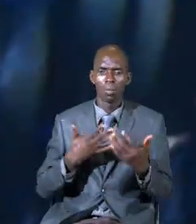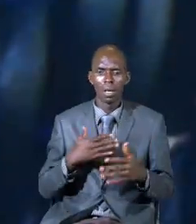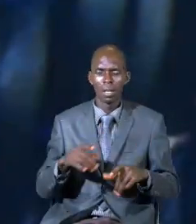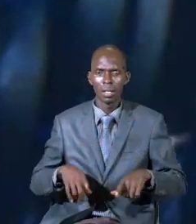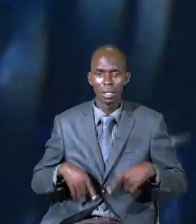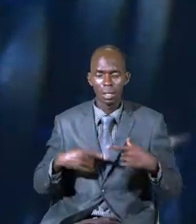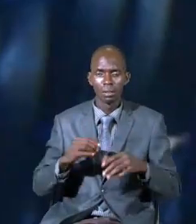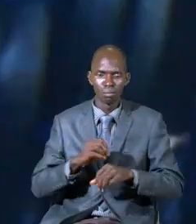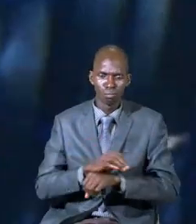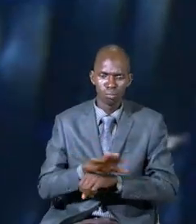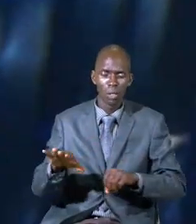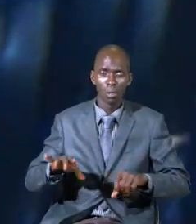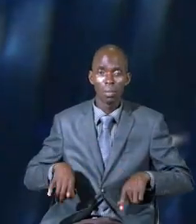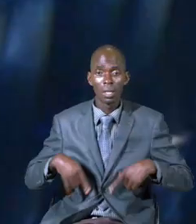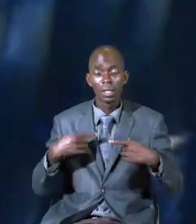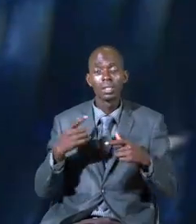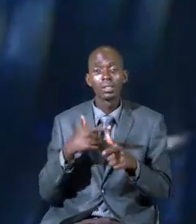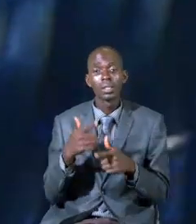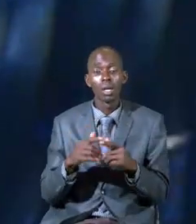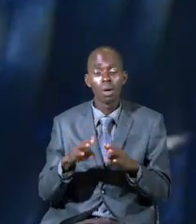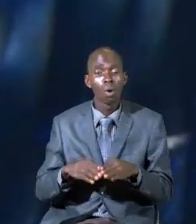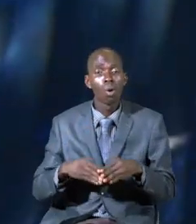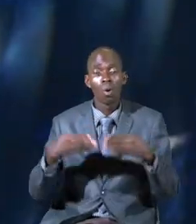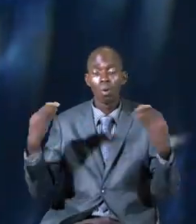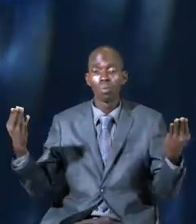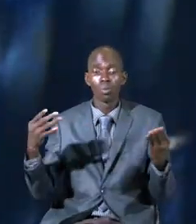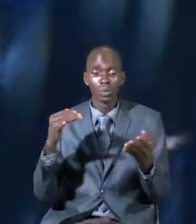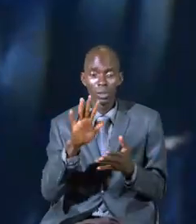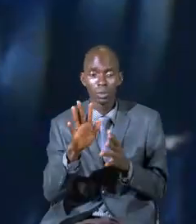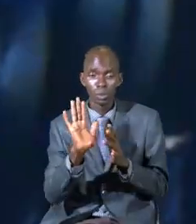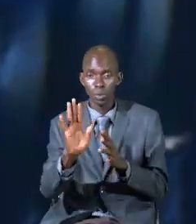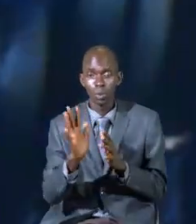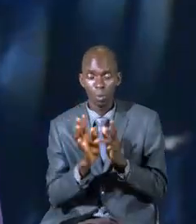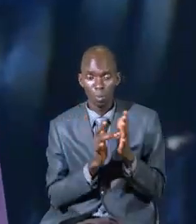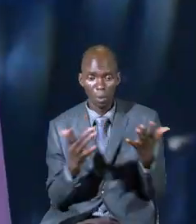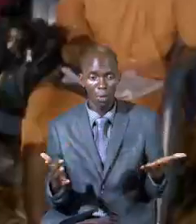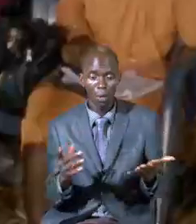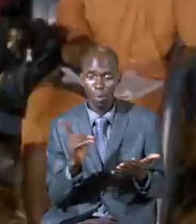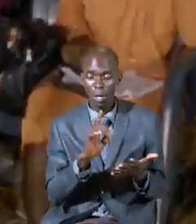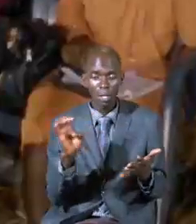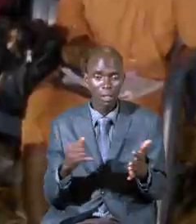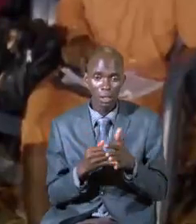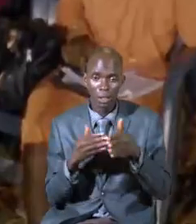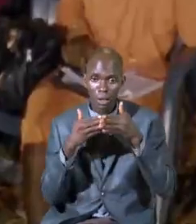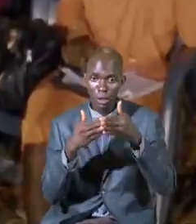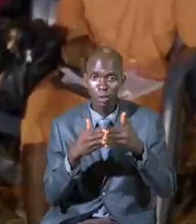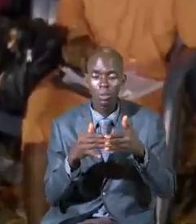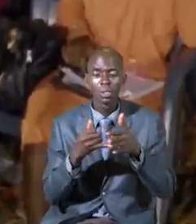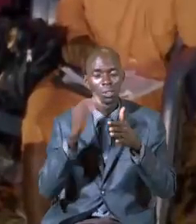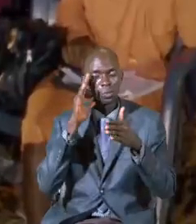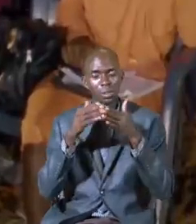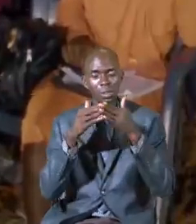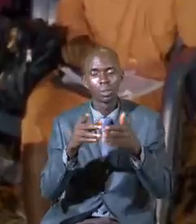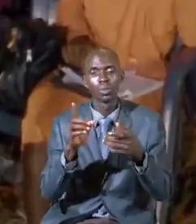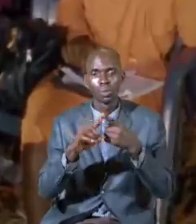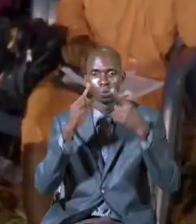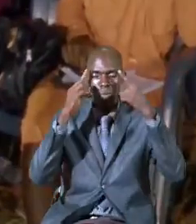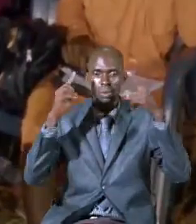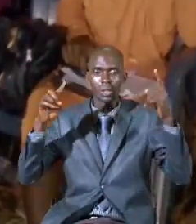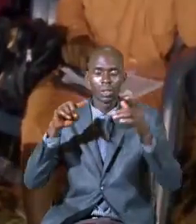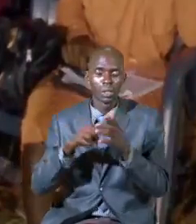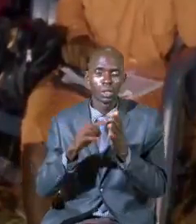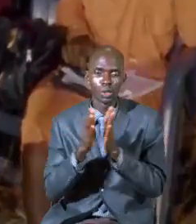it. Every way it directs you, it will direct you to success. This book of the law shall not depart out